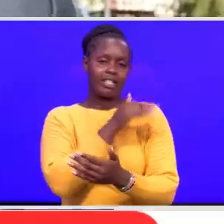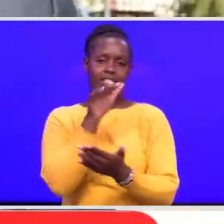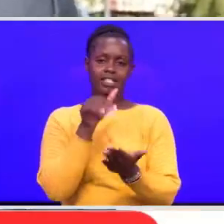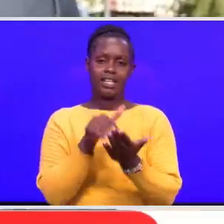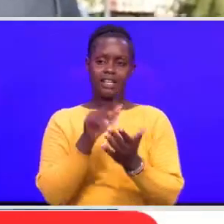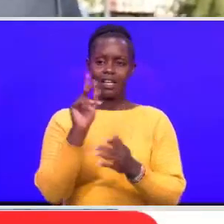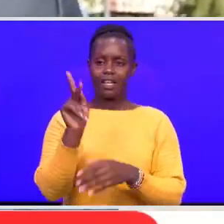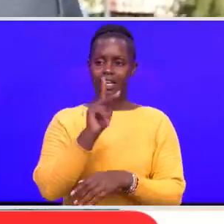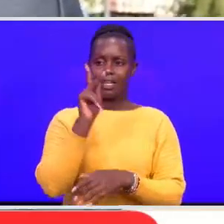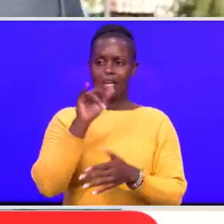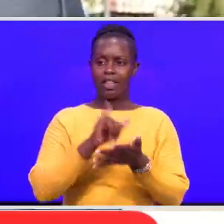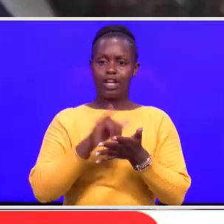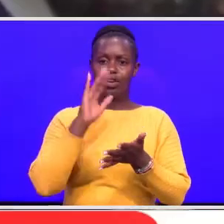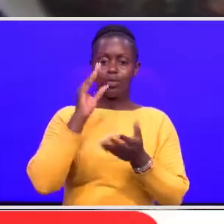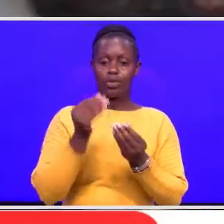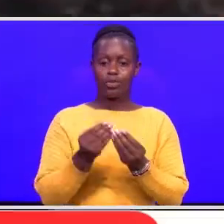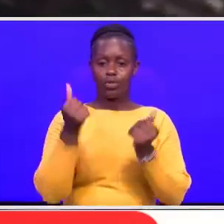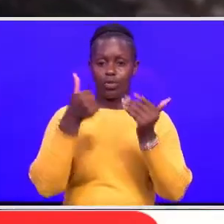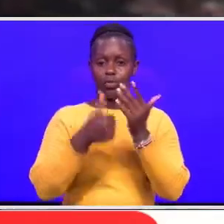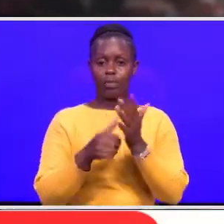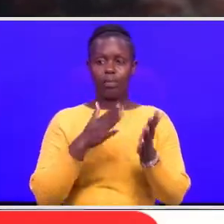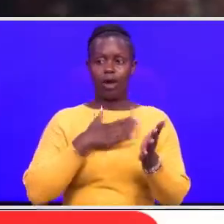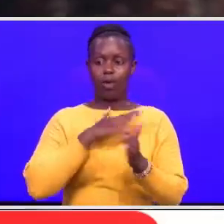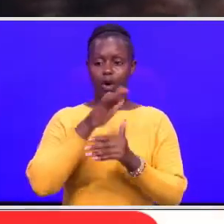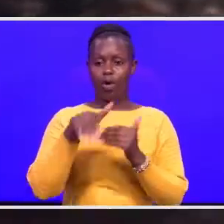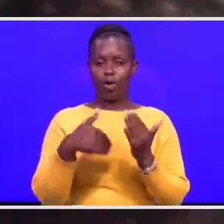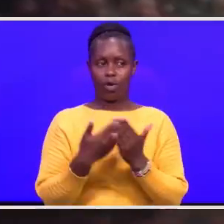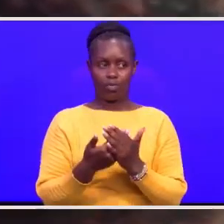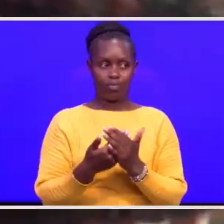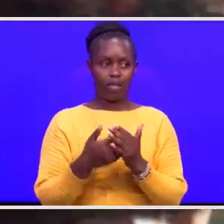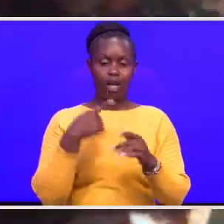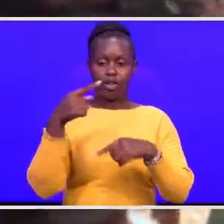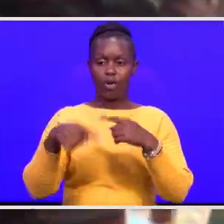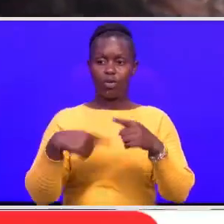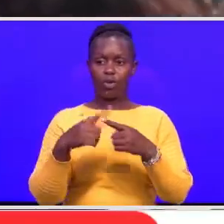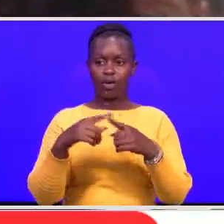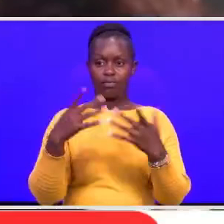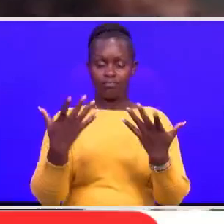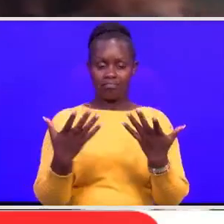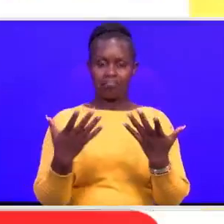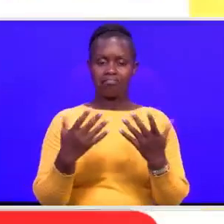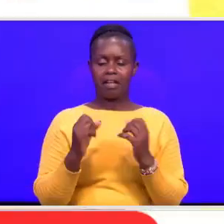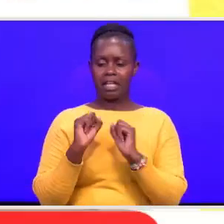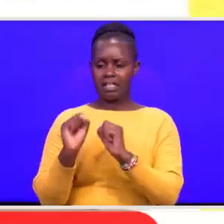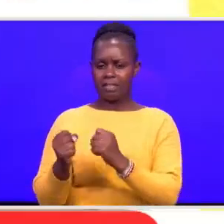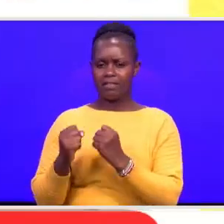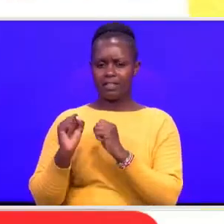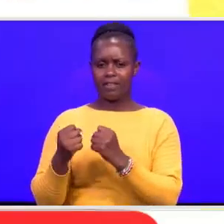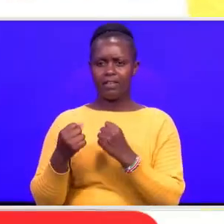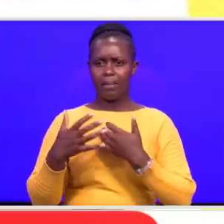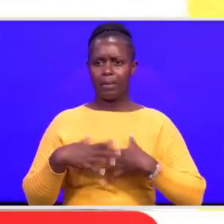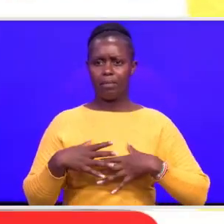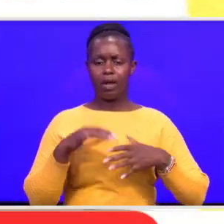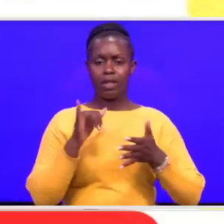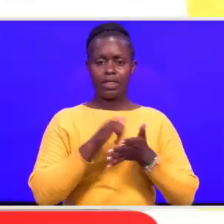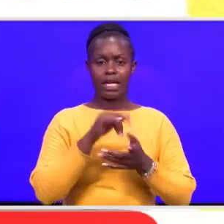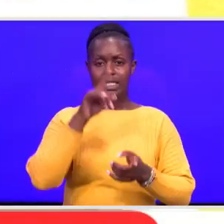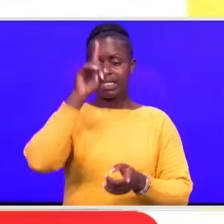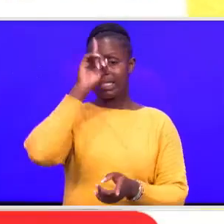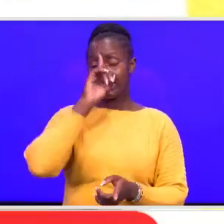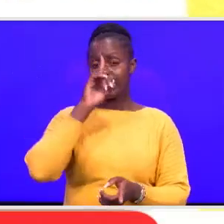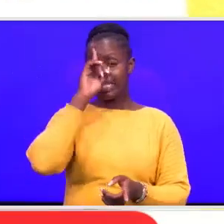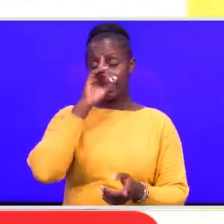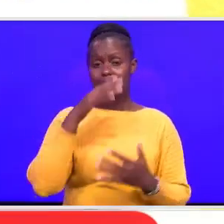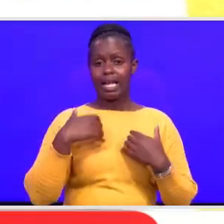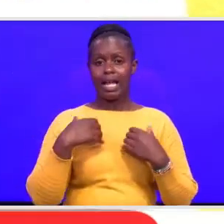one will actually sort out all our problems. The ongoing shortage of life-saving vaccines poses a serious health